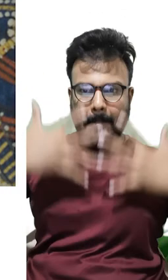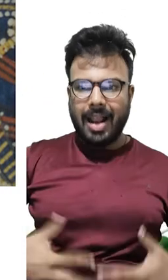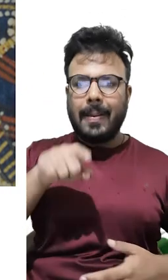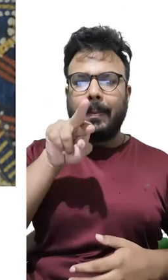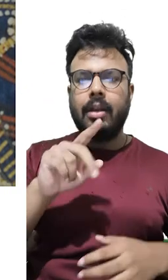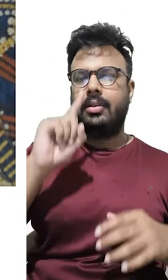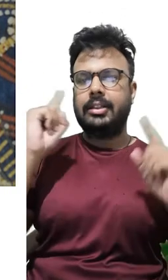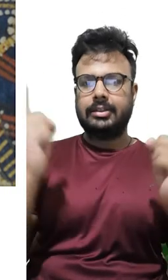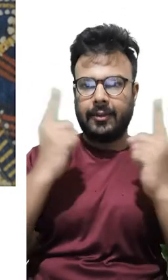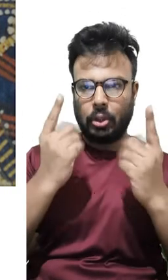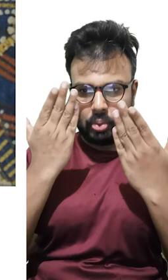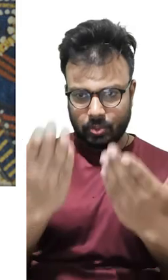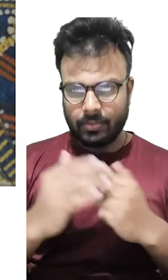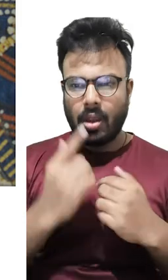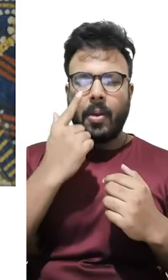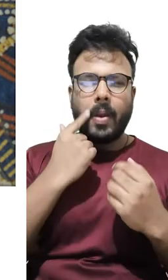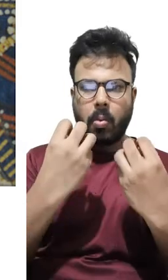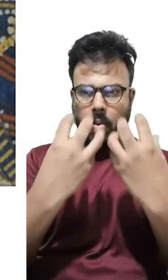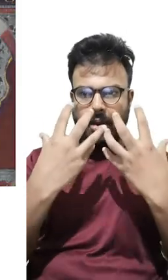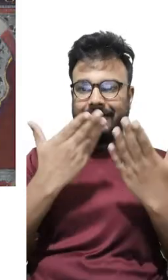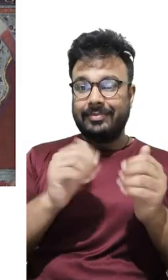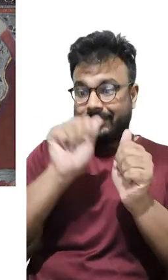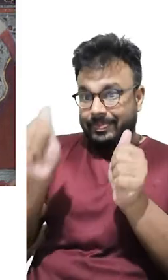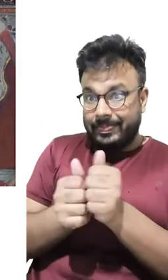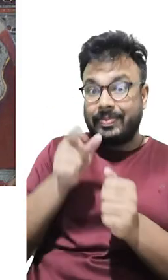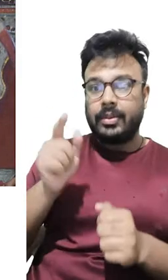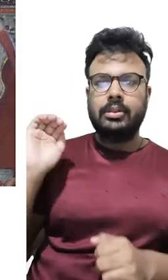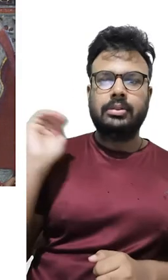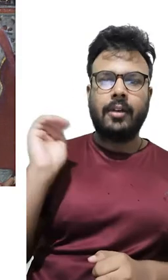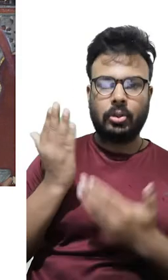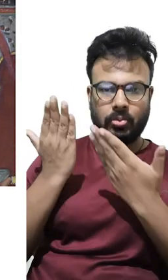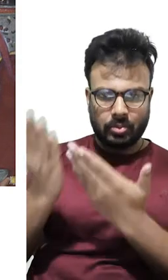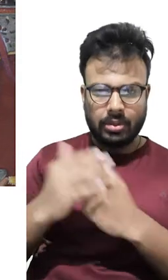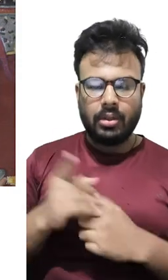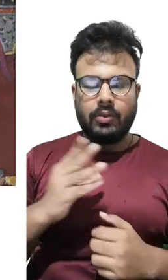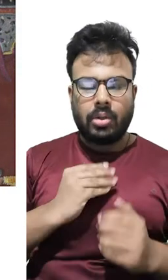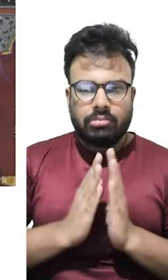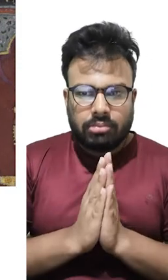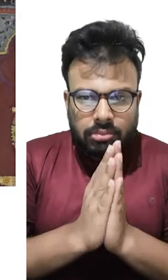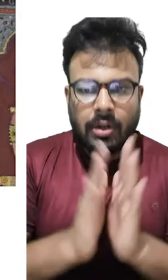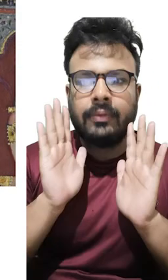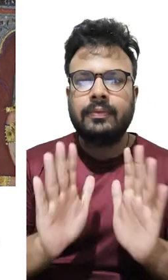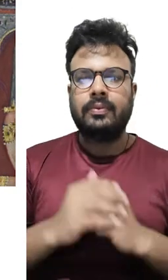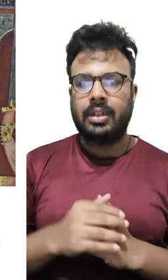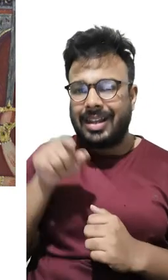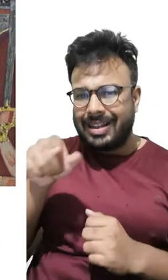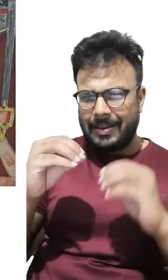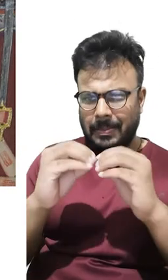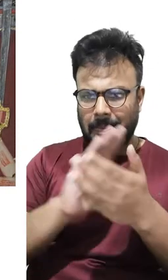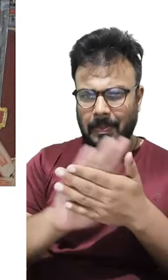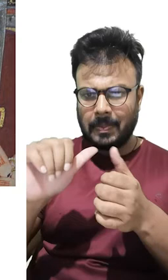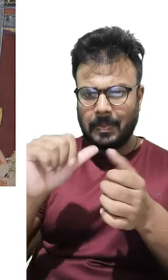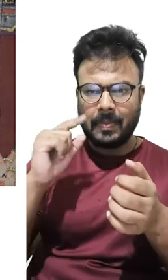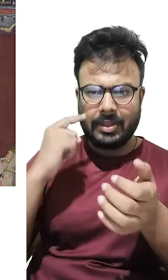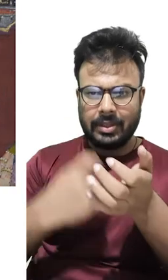and plays a stringed instrument. Devi's pavilion is set in a grove of trees which are in the